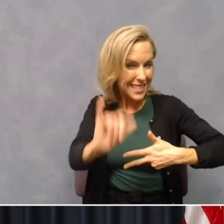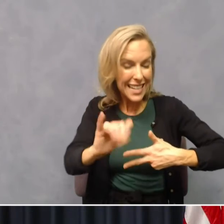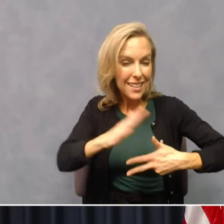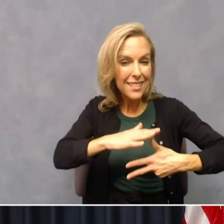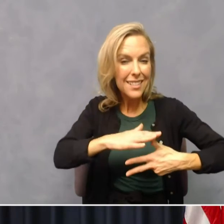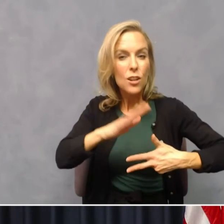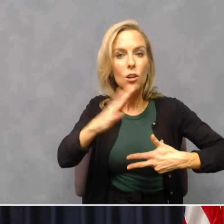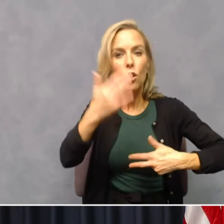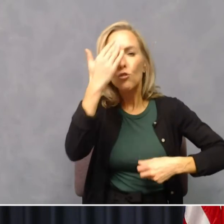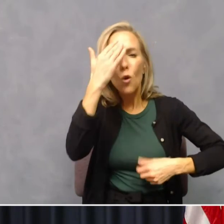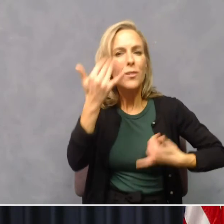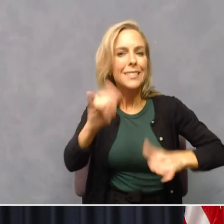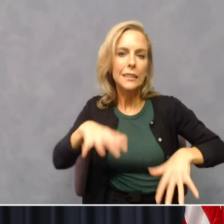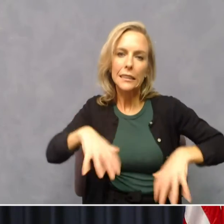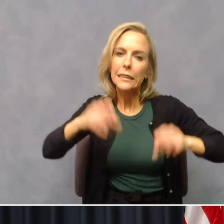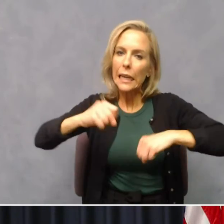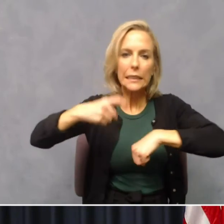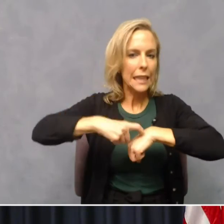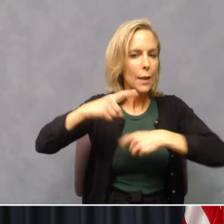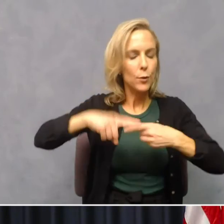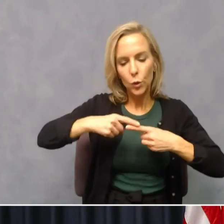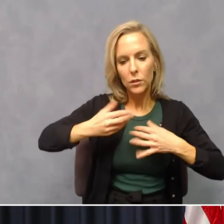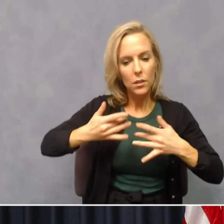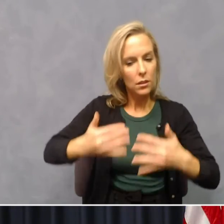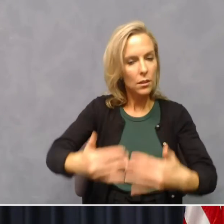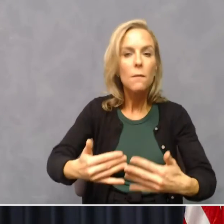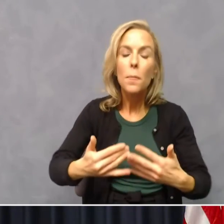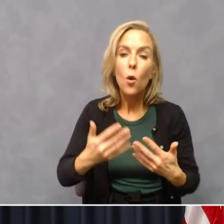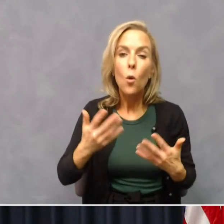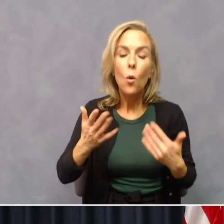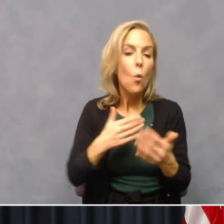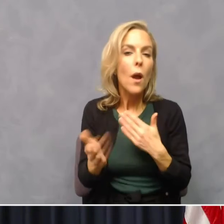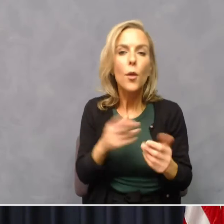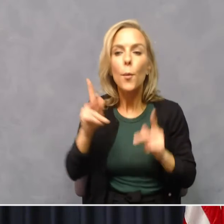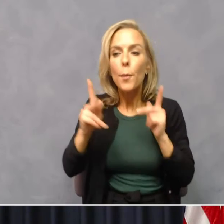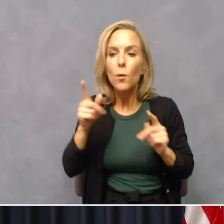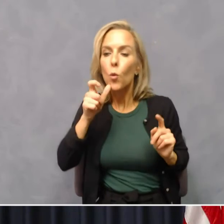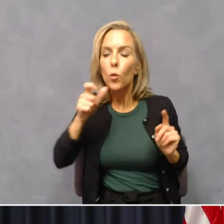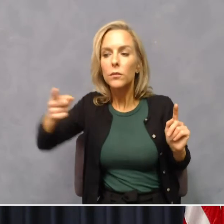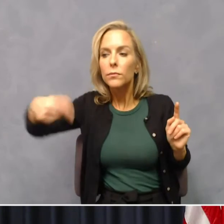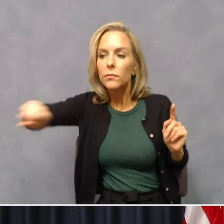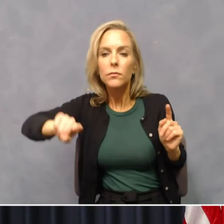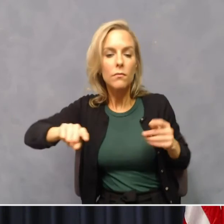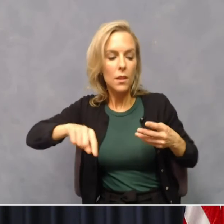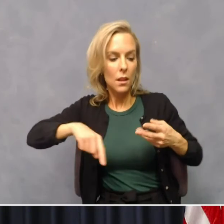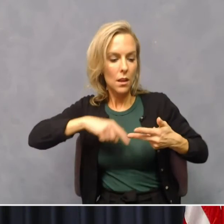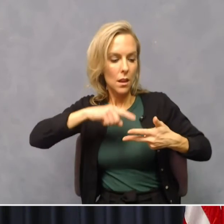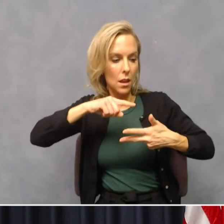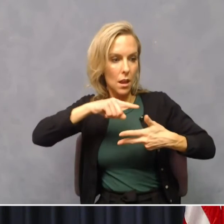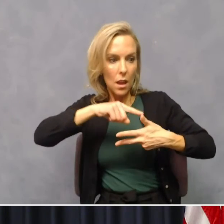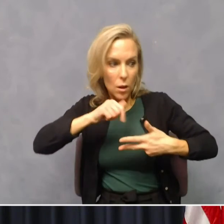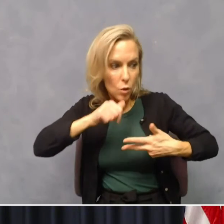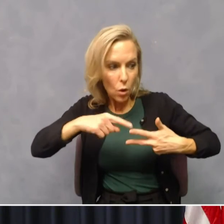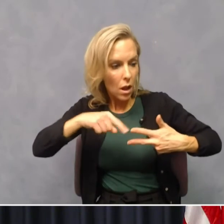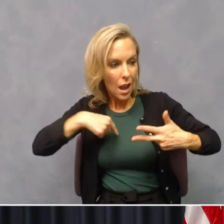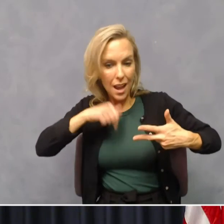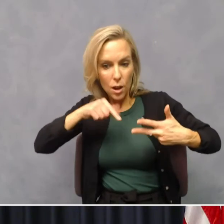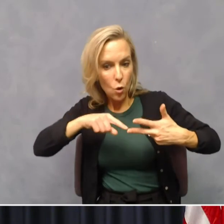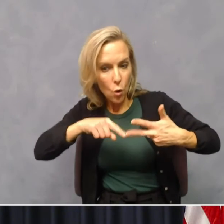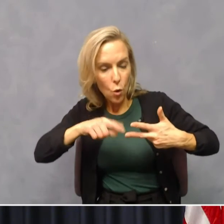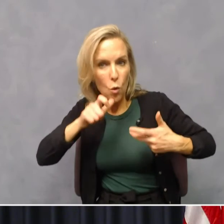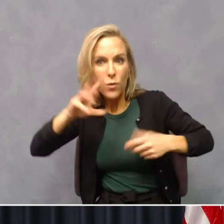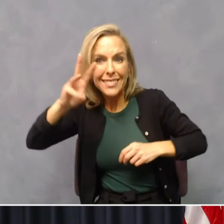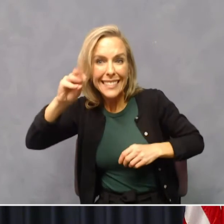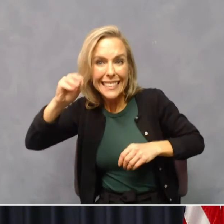going to take some time to get through all that, or whether it's people who aren't even in 1B. Think about folks that are 60 to